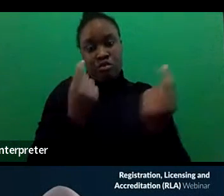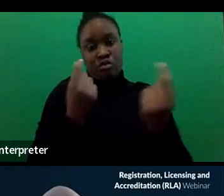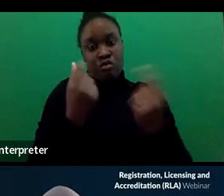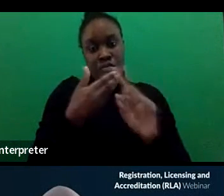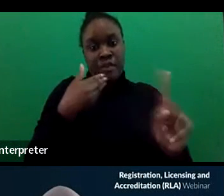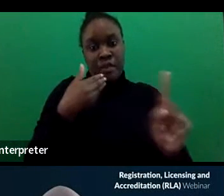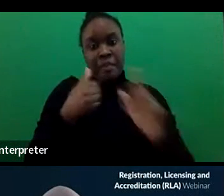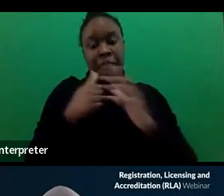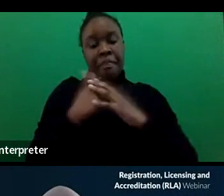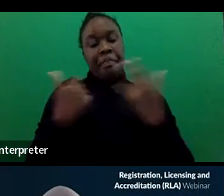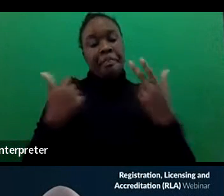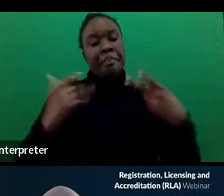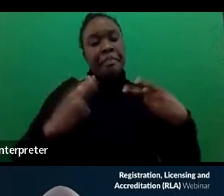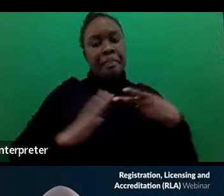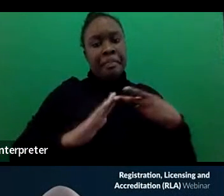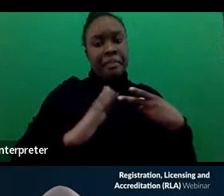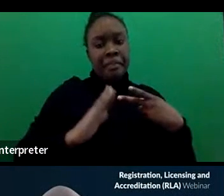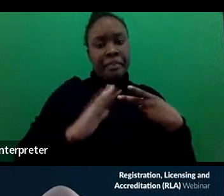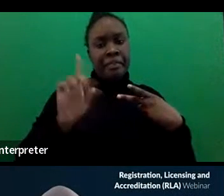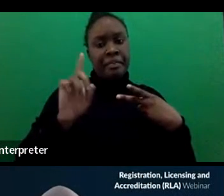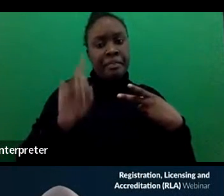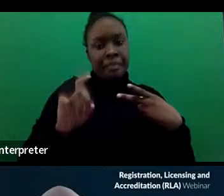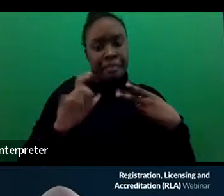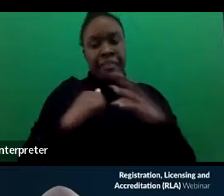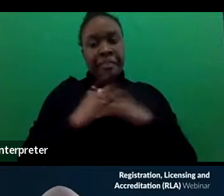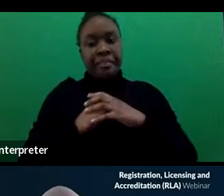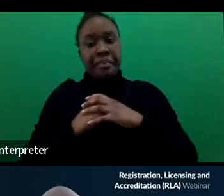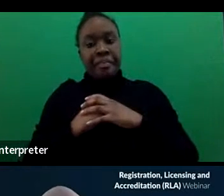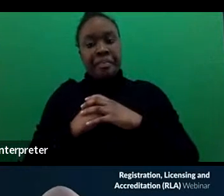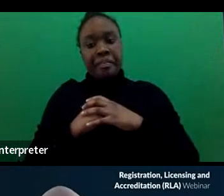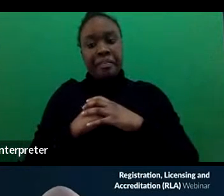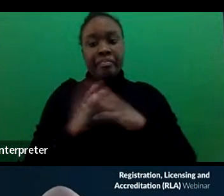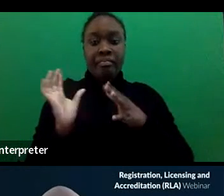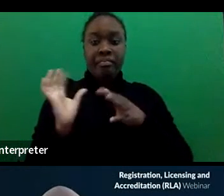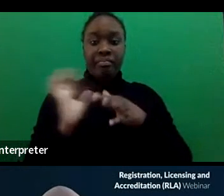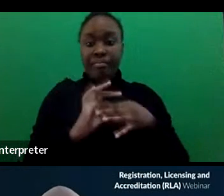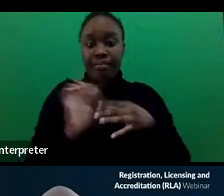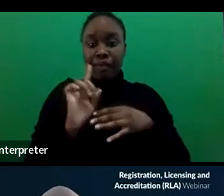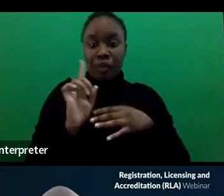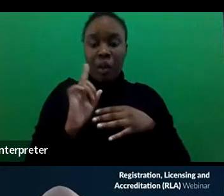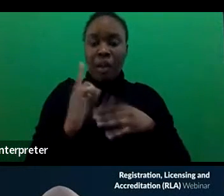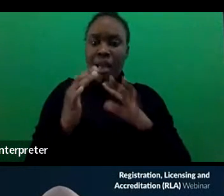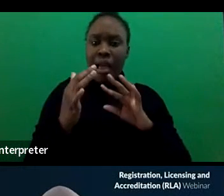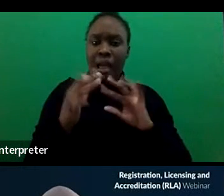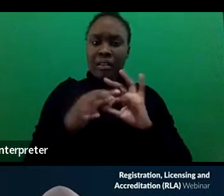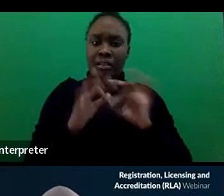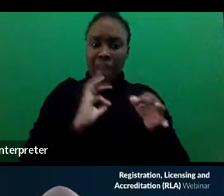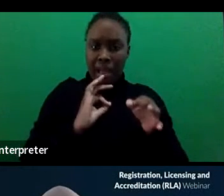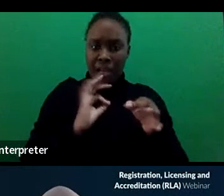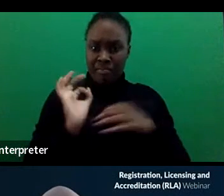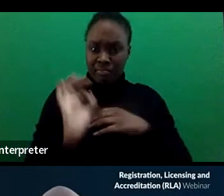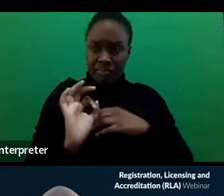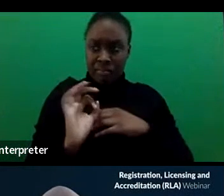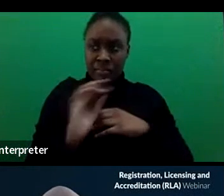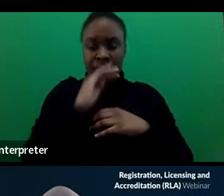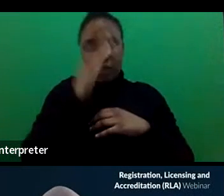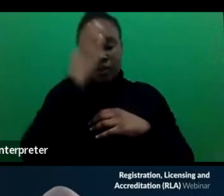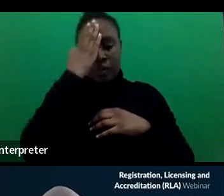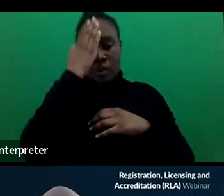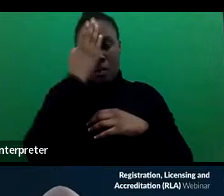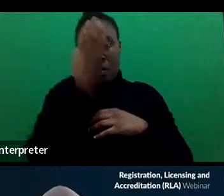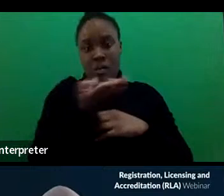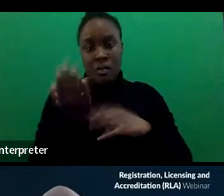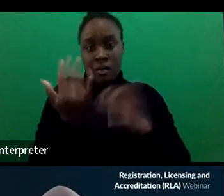question, if I got it correctly, it was regarding the expiry. So as we know, as currently now